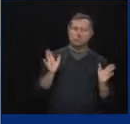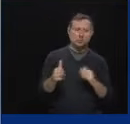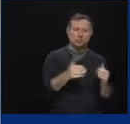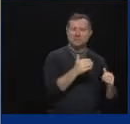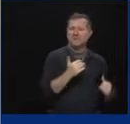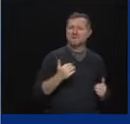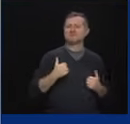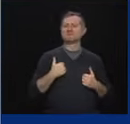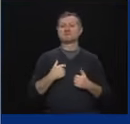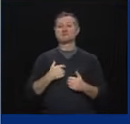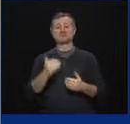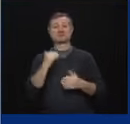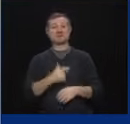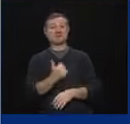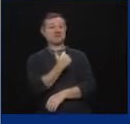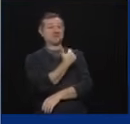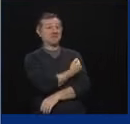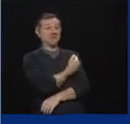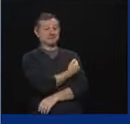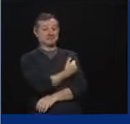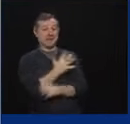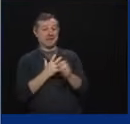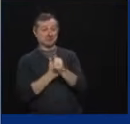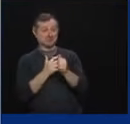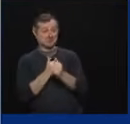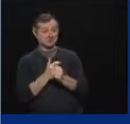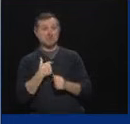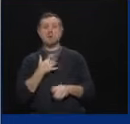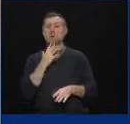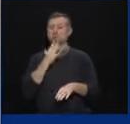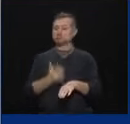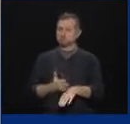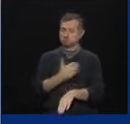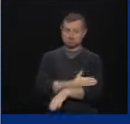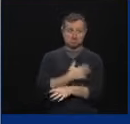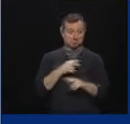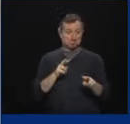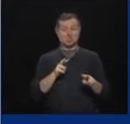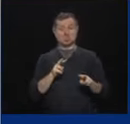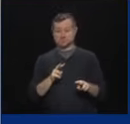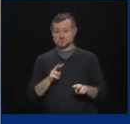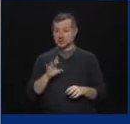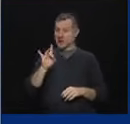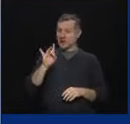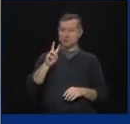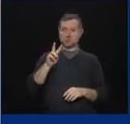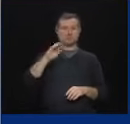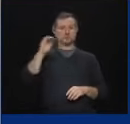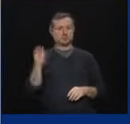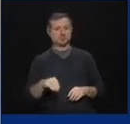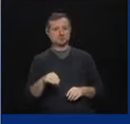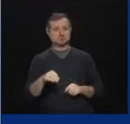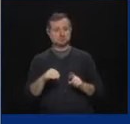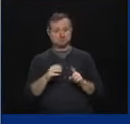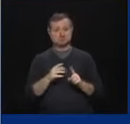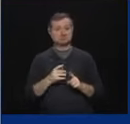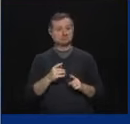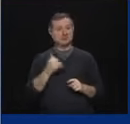Vaccination. We're getting better, my friends. We're getting better. 82% 18-plus with at least one